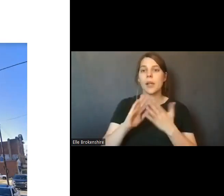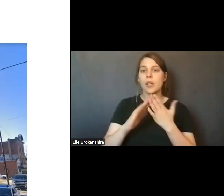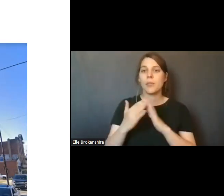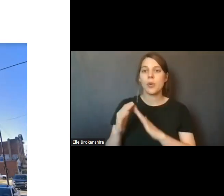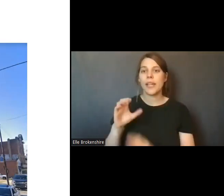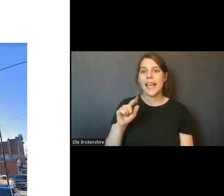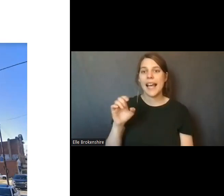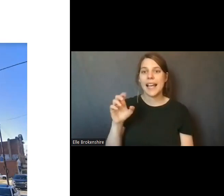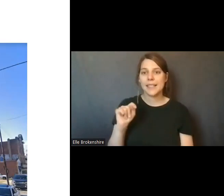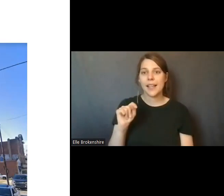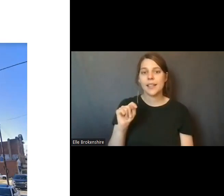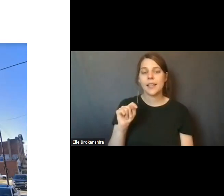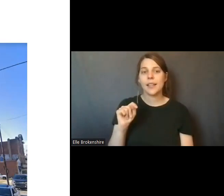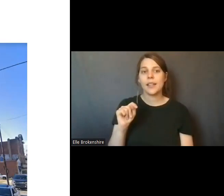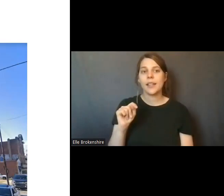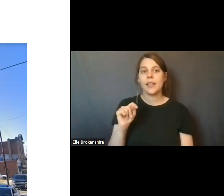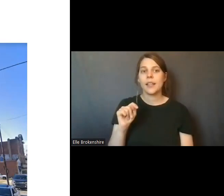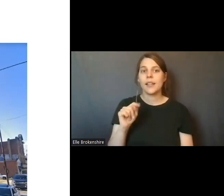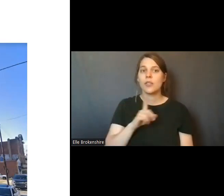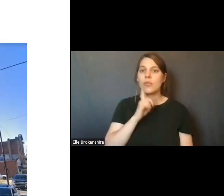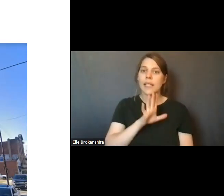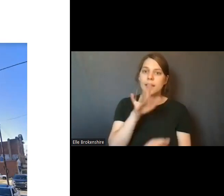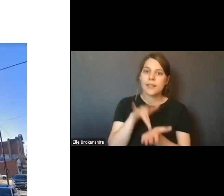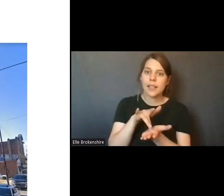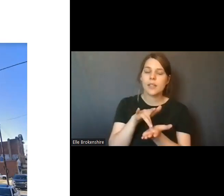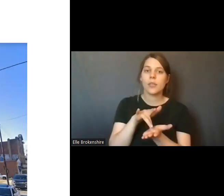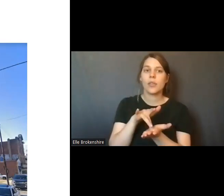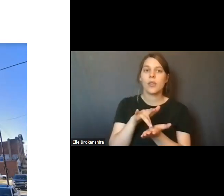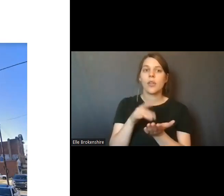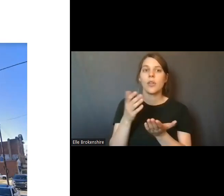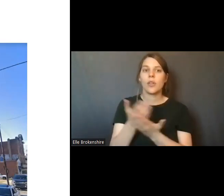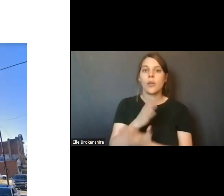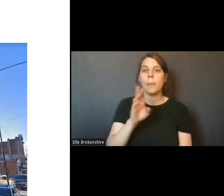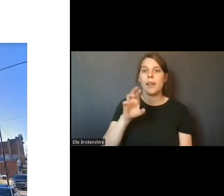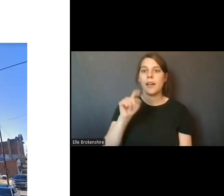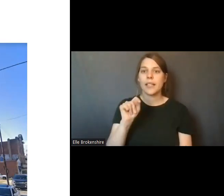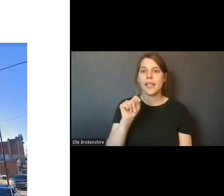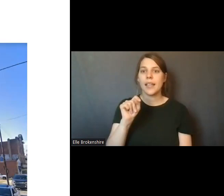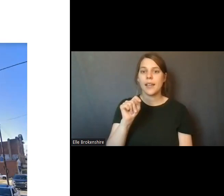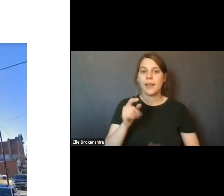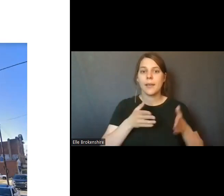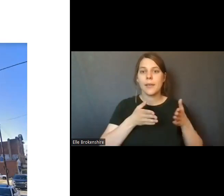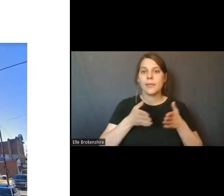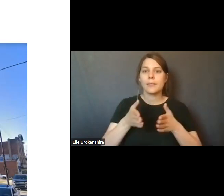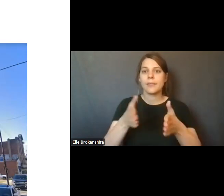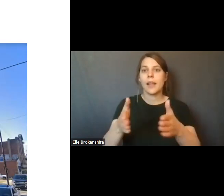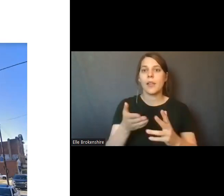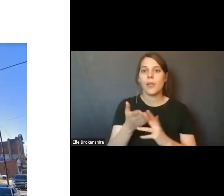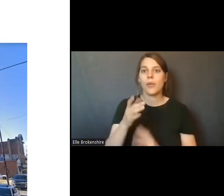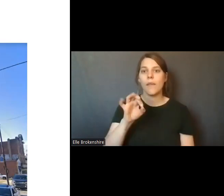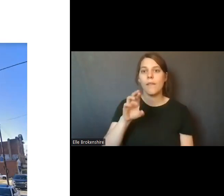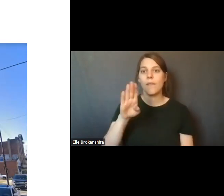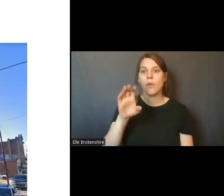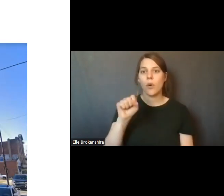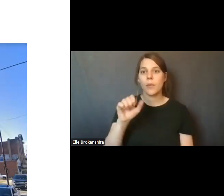that is located on the heart of the new BRT spine line through Forbes Avenue, to bring folks